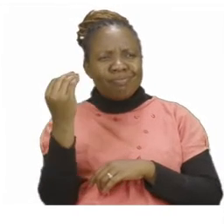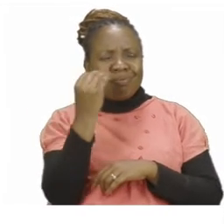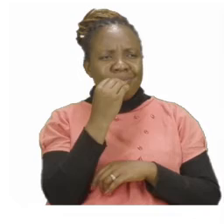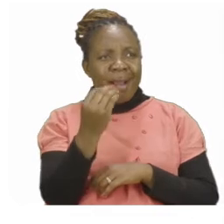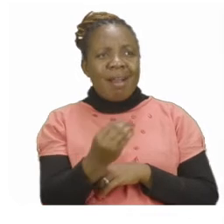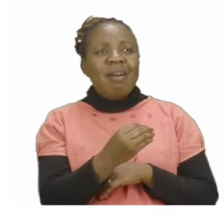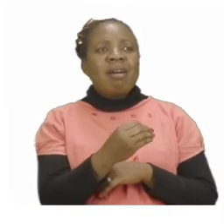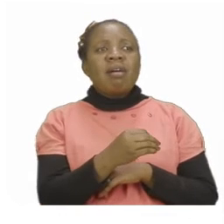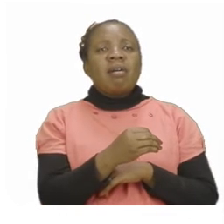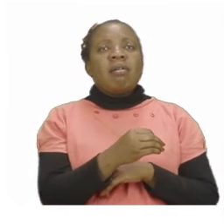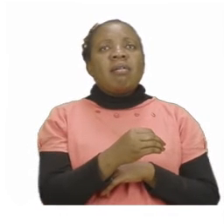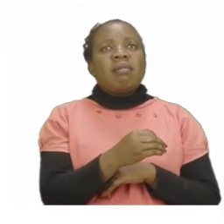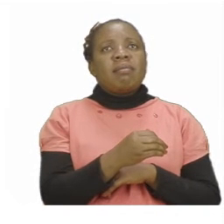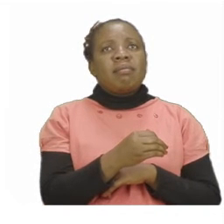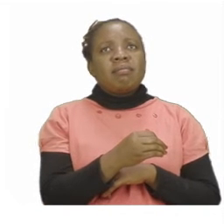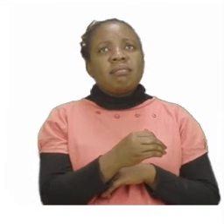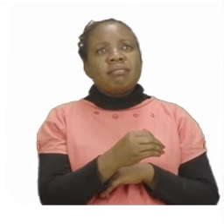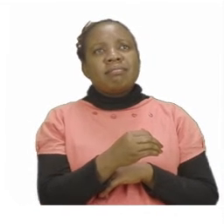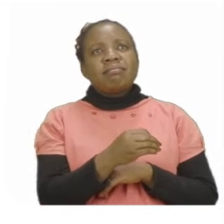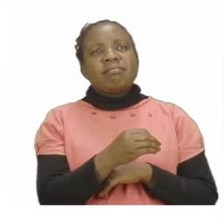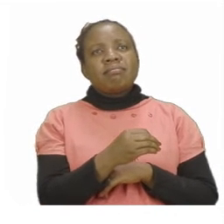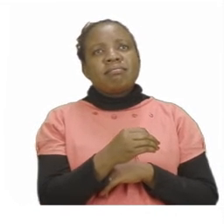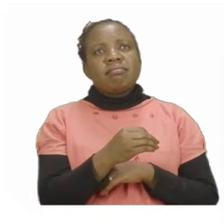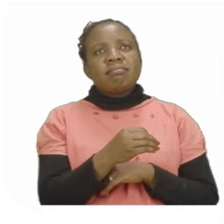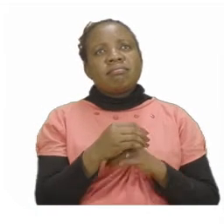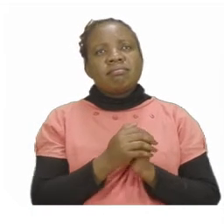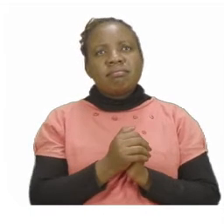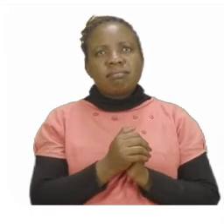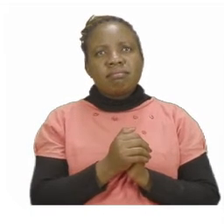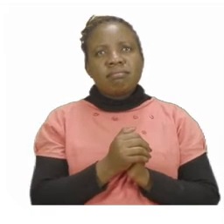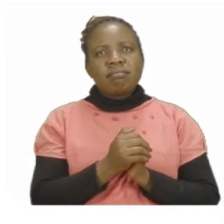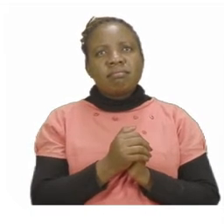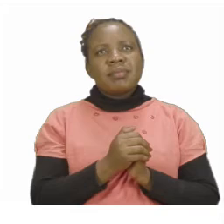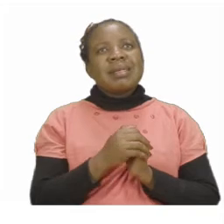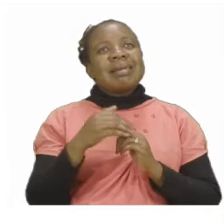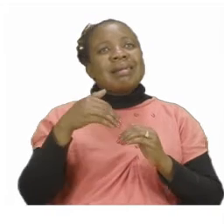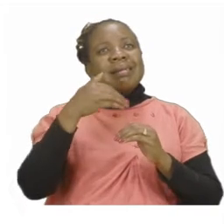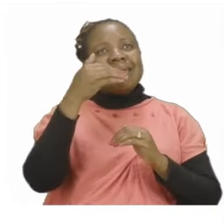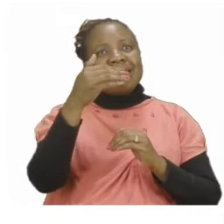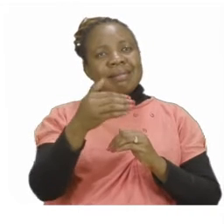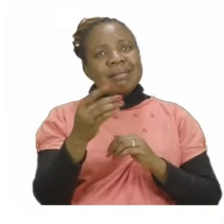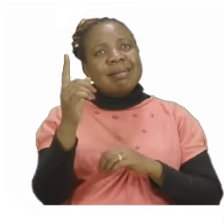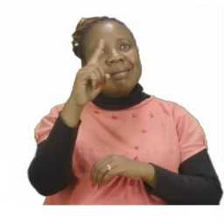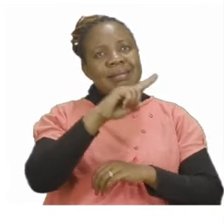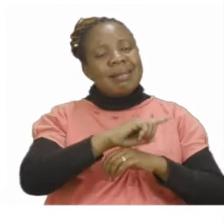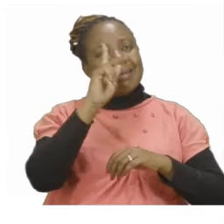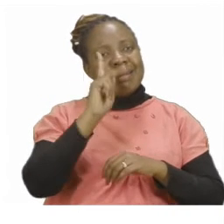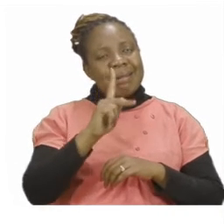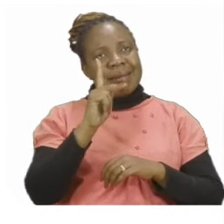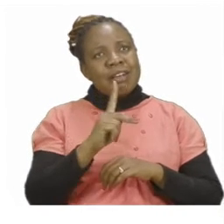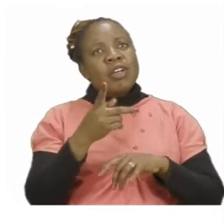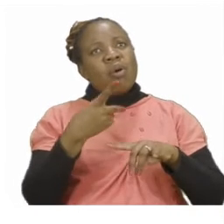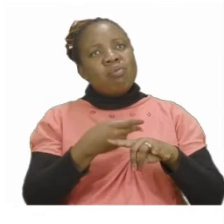that night. The next day, he also managed to eat a sheep. The